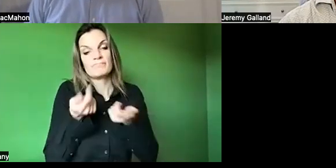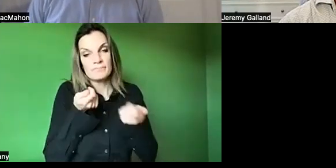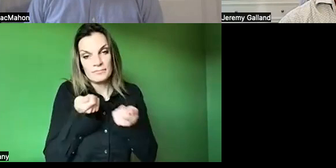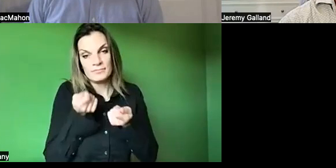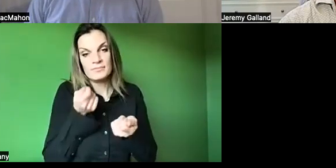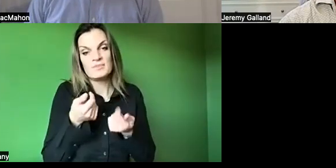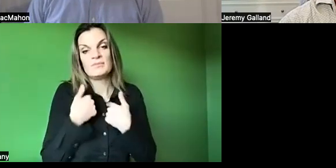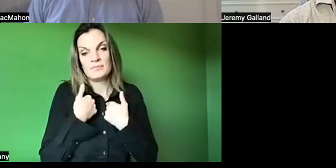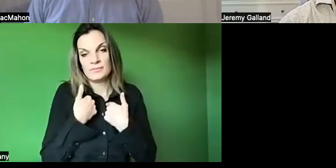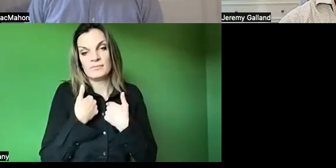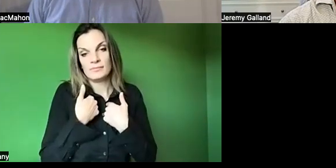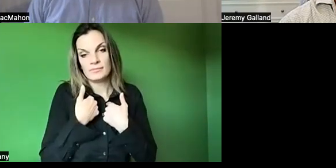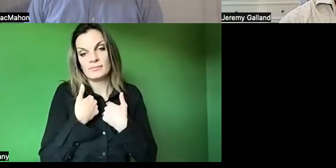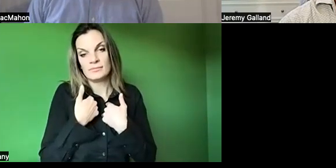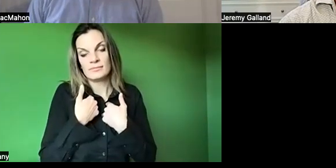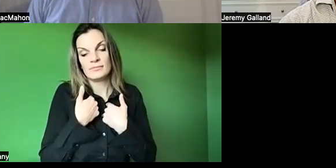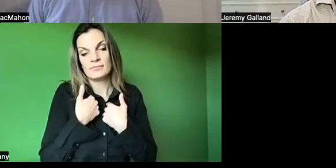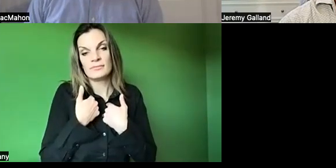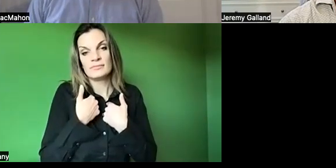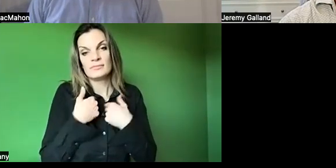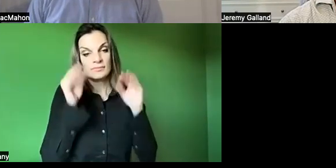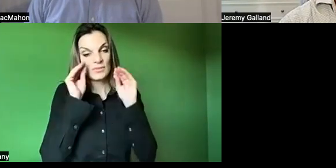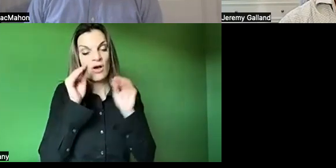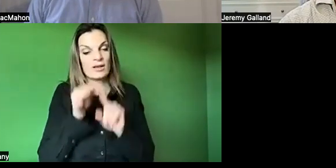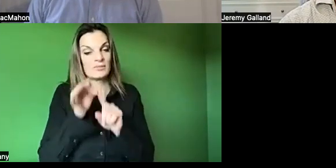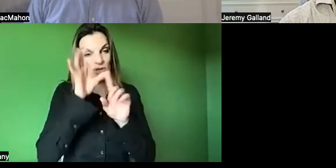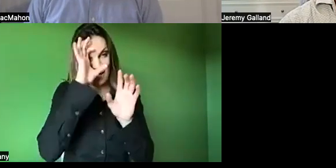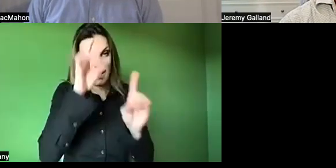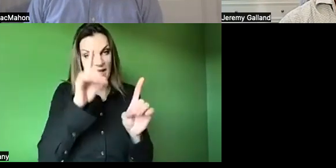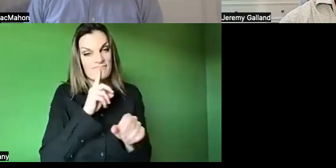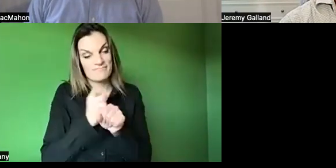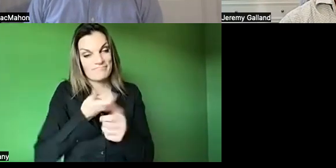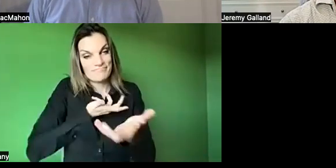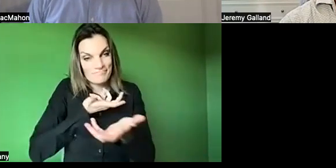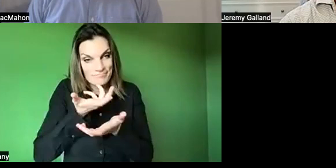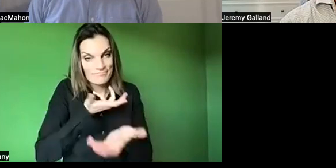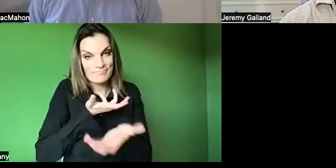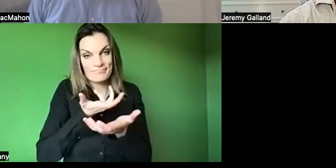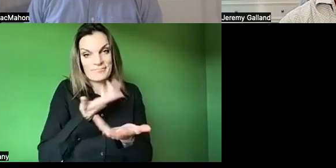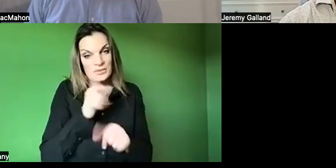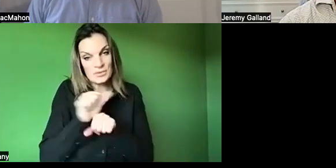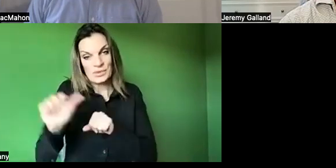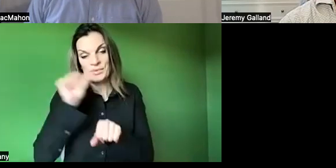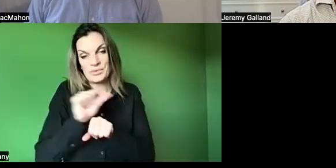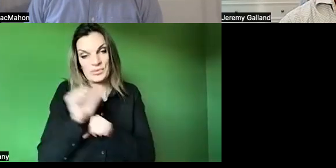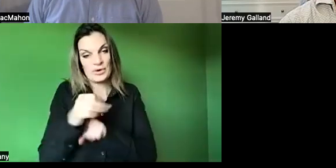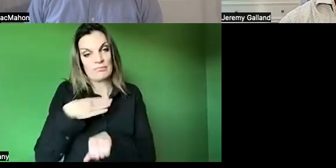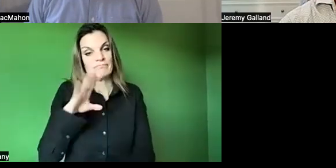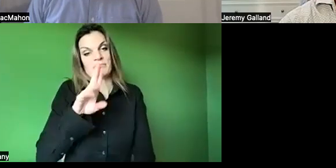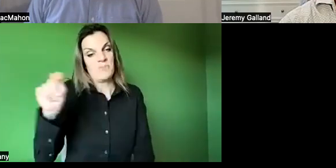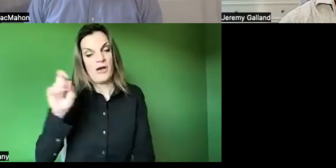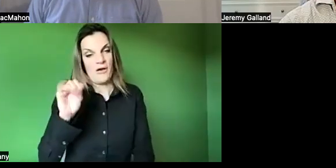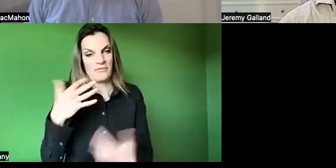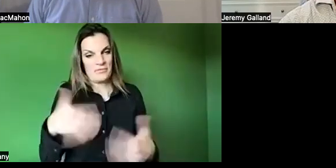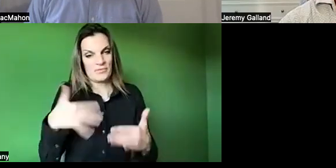I taught special education. I was in the classroom working my butt off every day